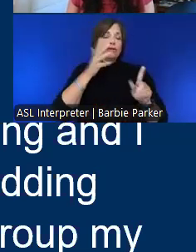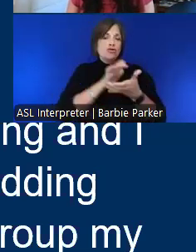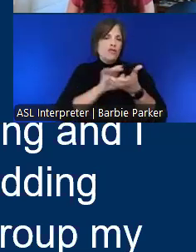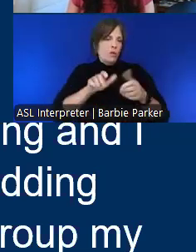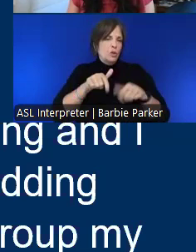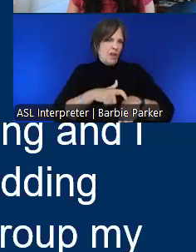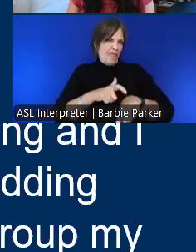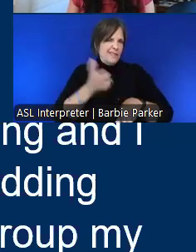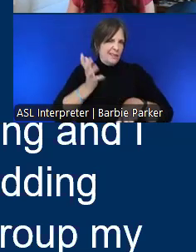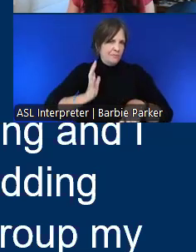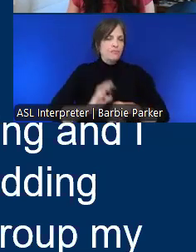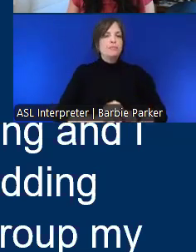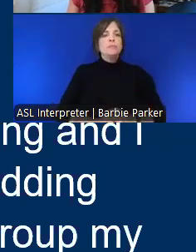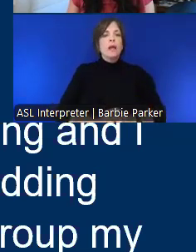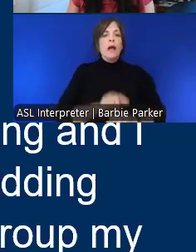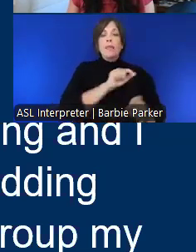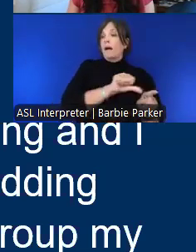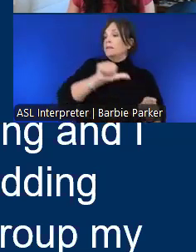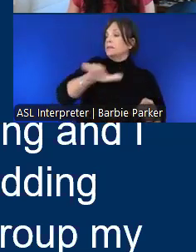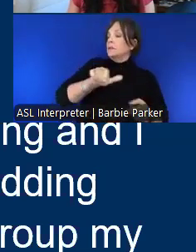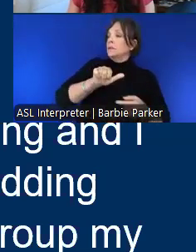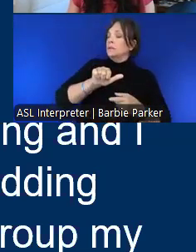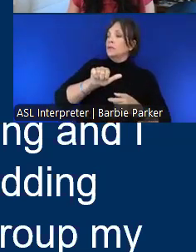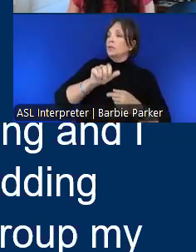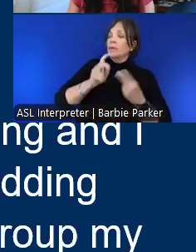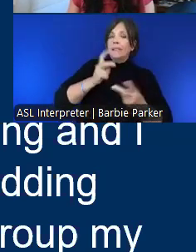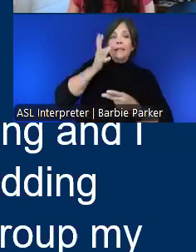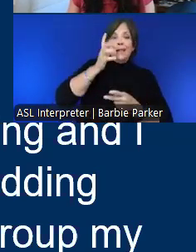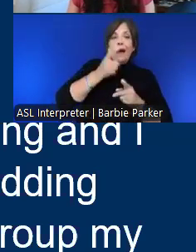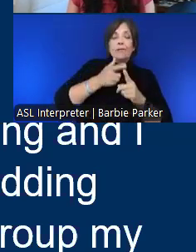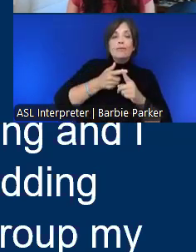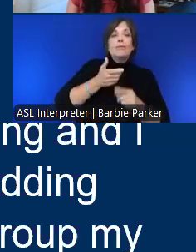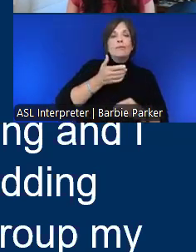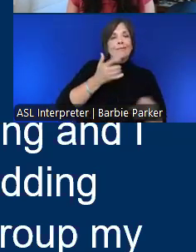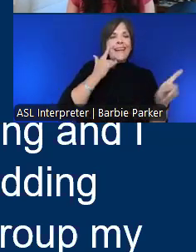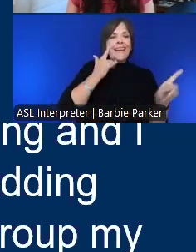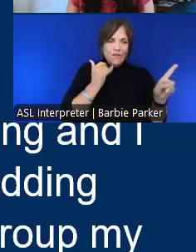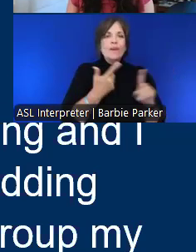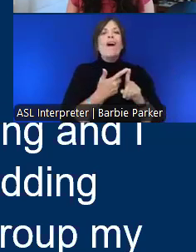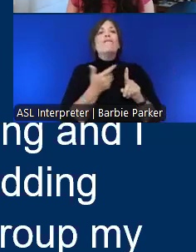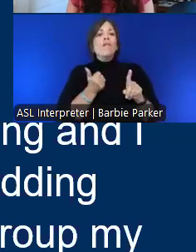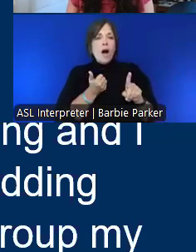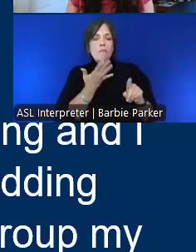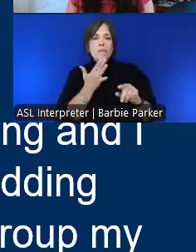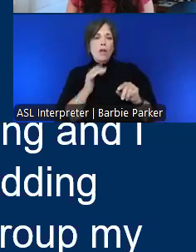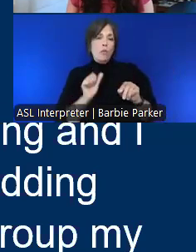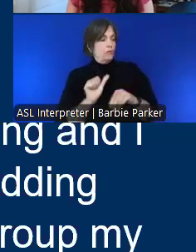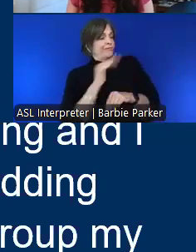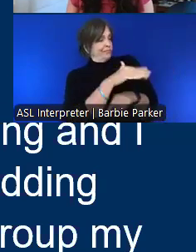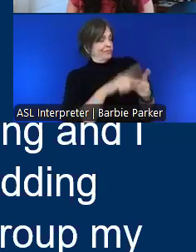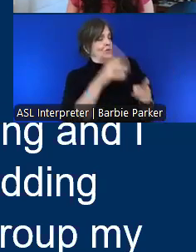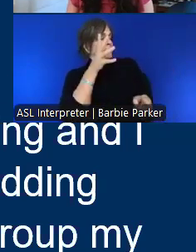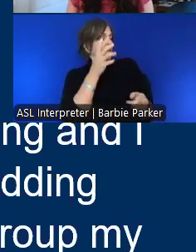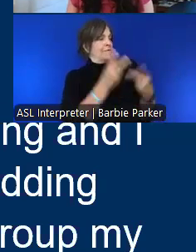I was sent to visit my dad in California from Colorado. During that summer visit,